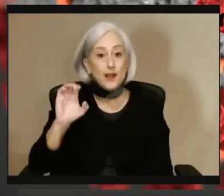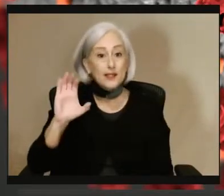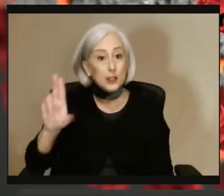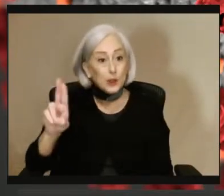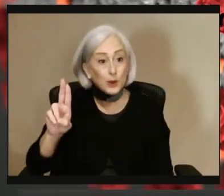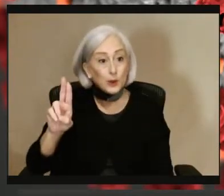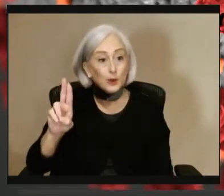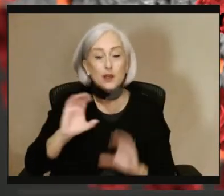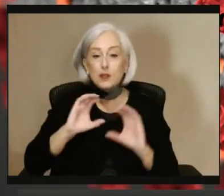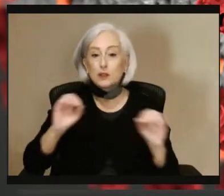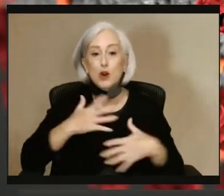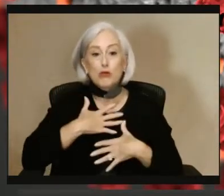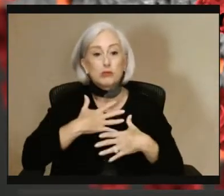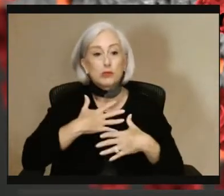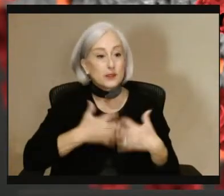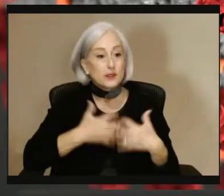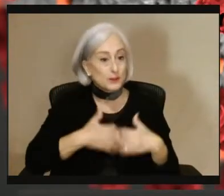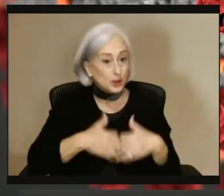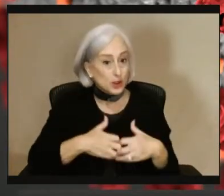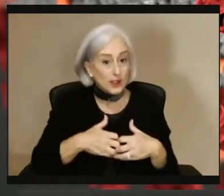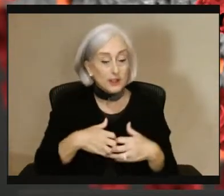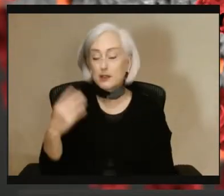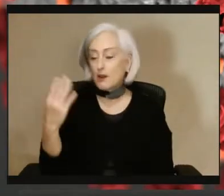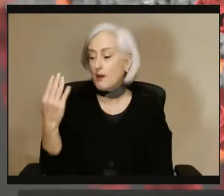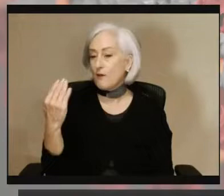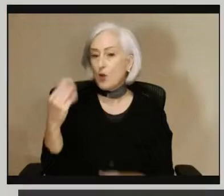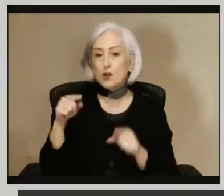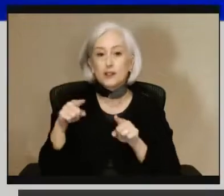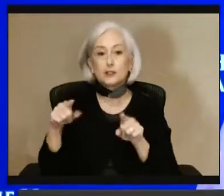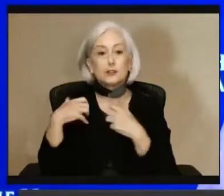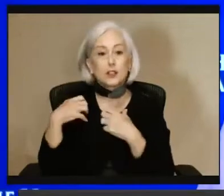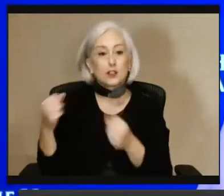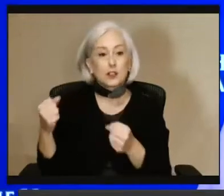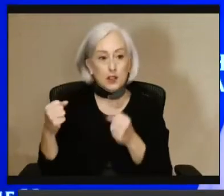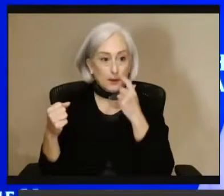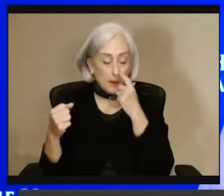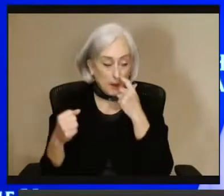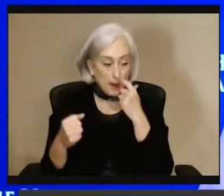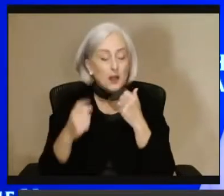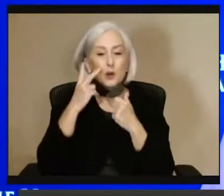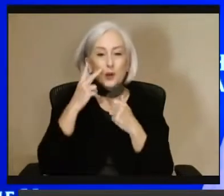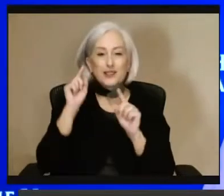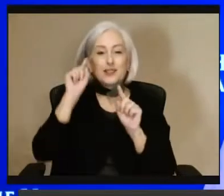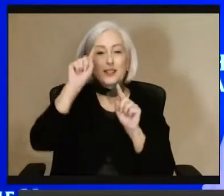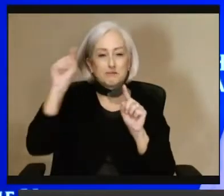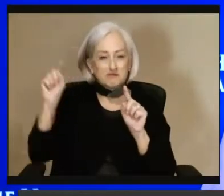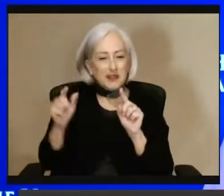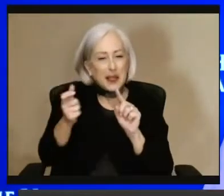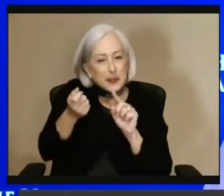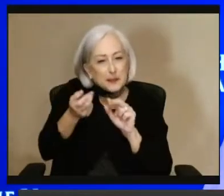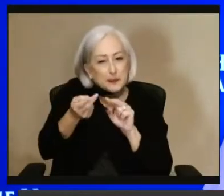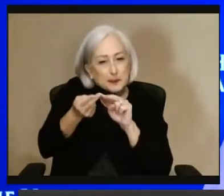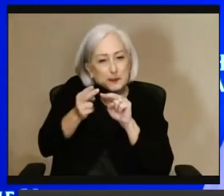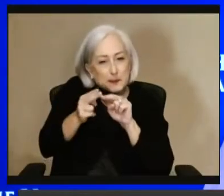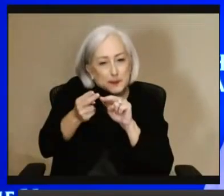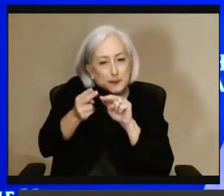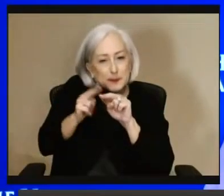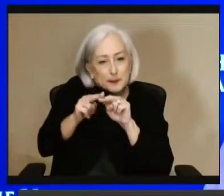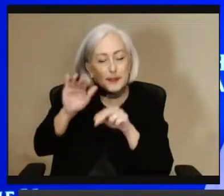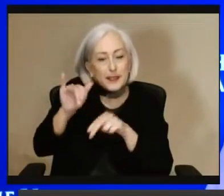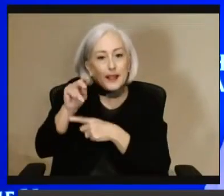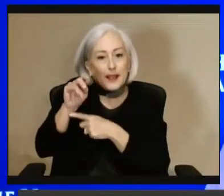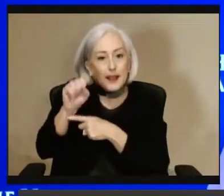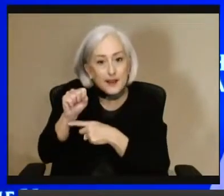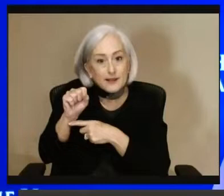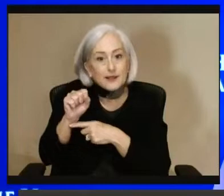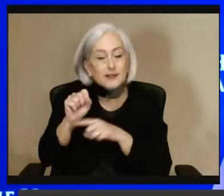14 that recovery period again. We know that overall trends are inching up slightly, both in cases, but again, there's probably a lot of cases we